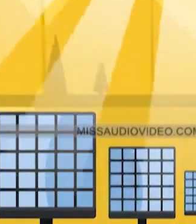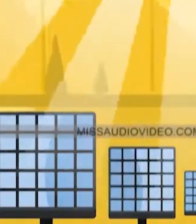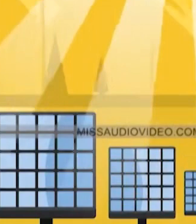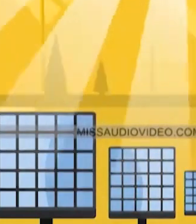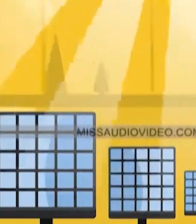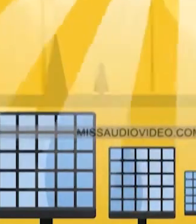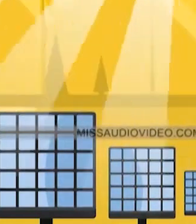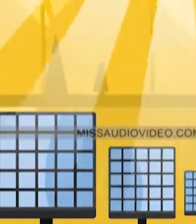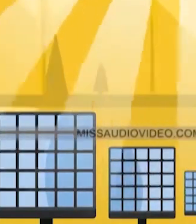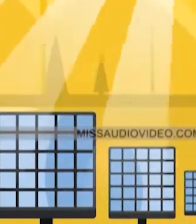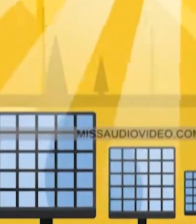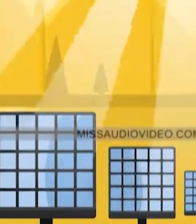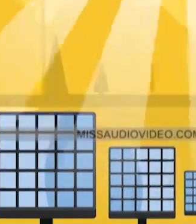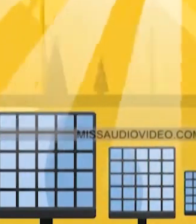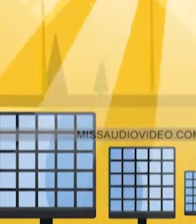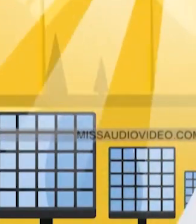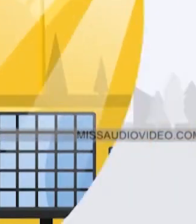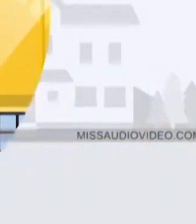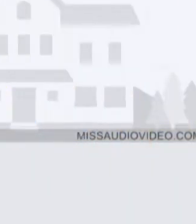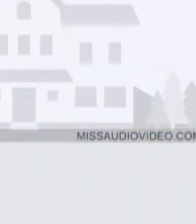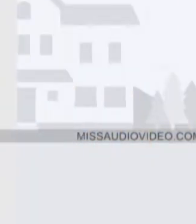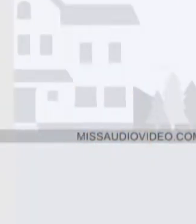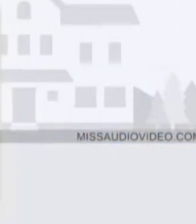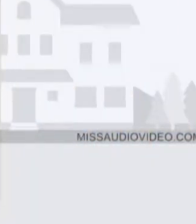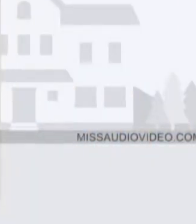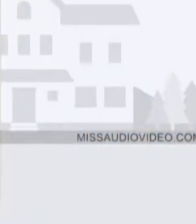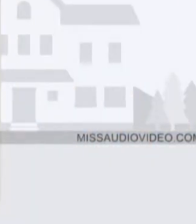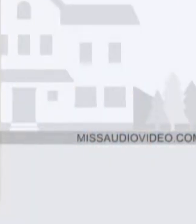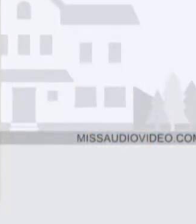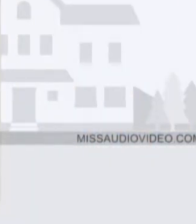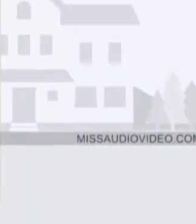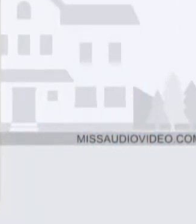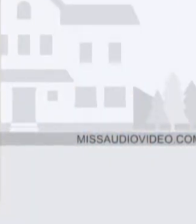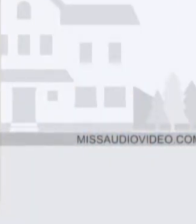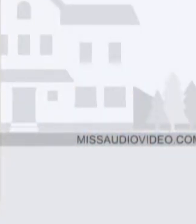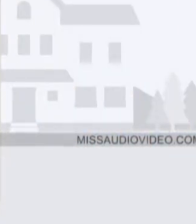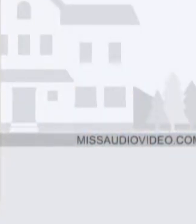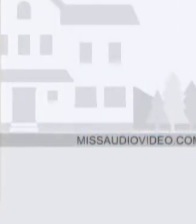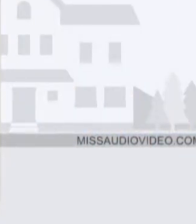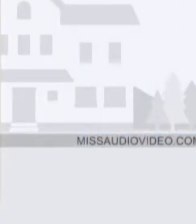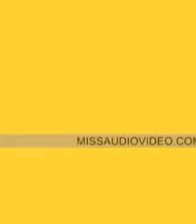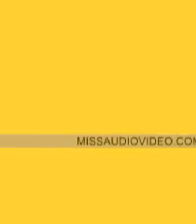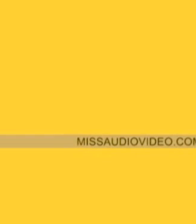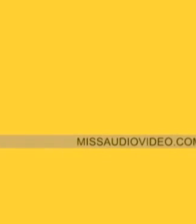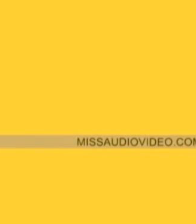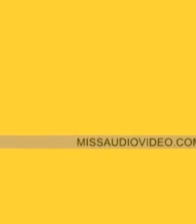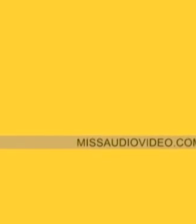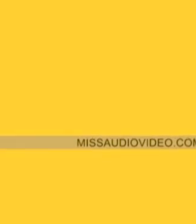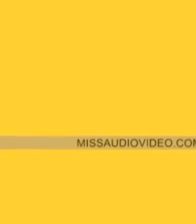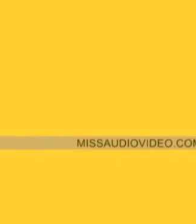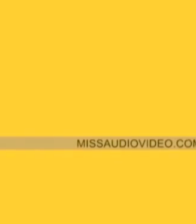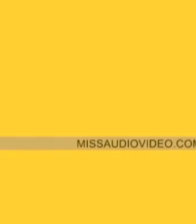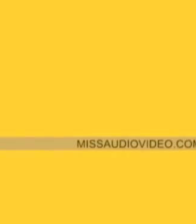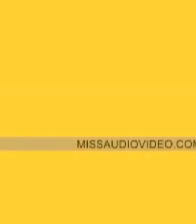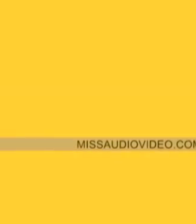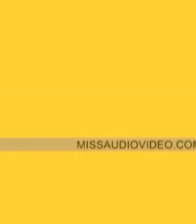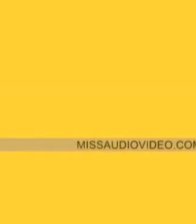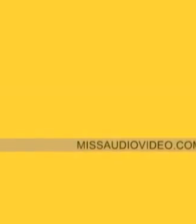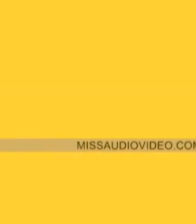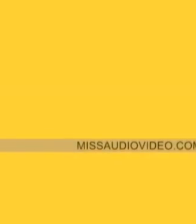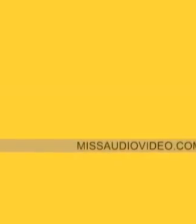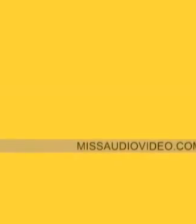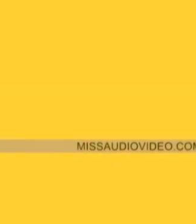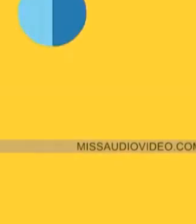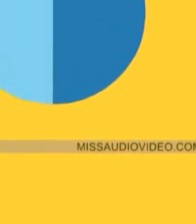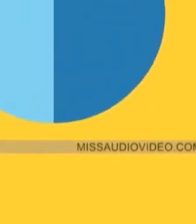generates will be fed back to your local power company. You will actually be able to watch your meter spend backwards. With zero down financing,